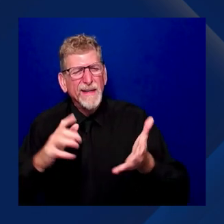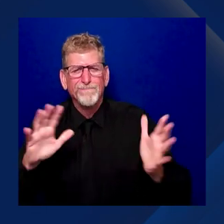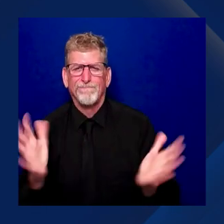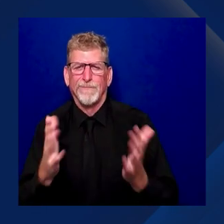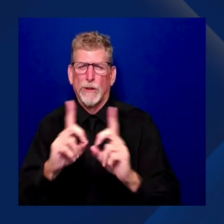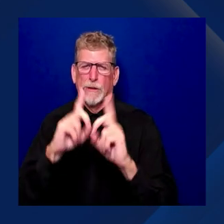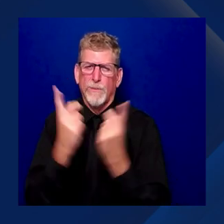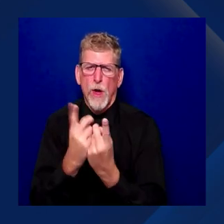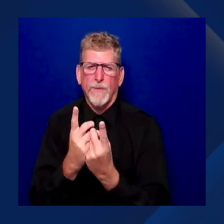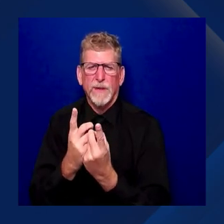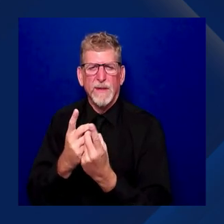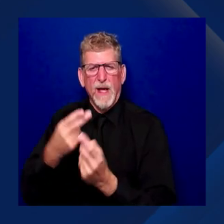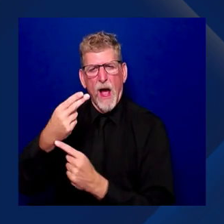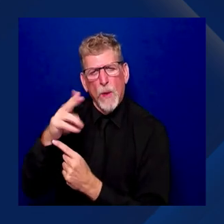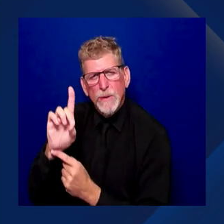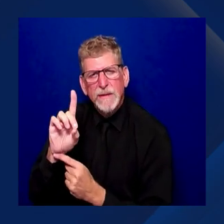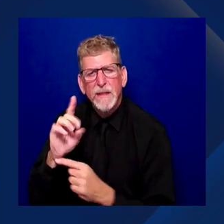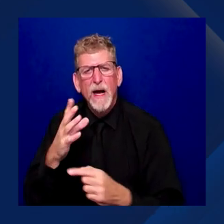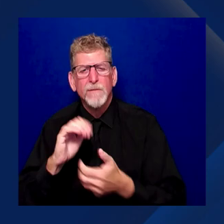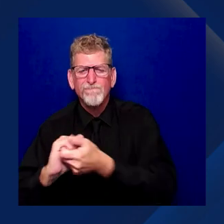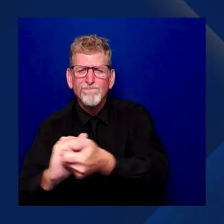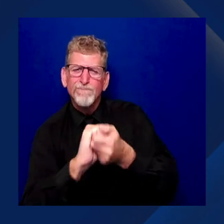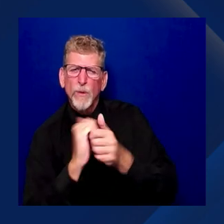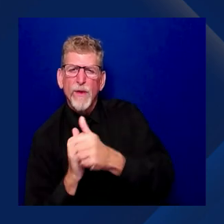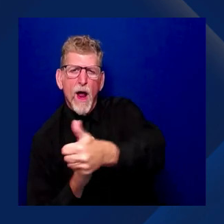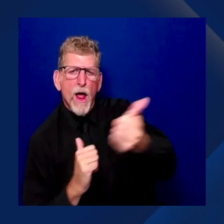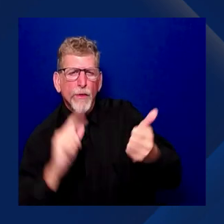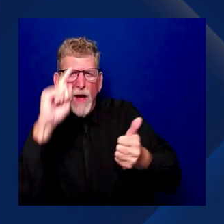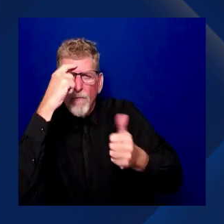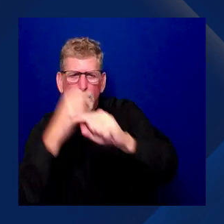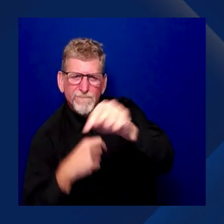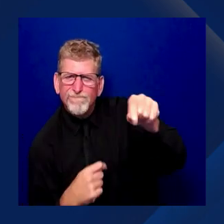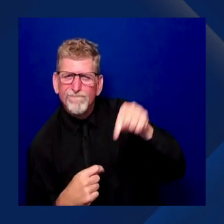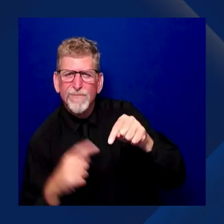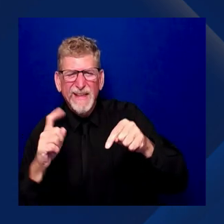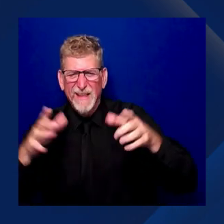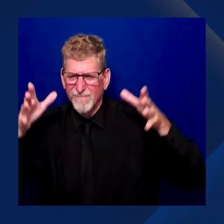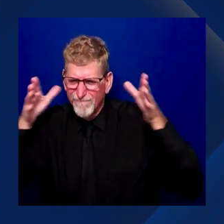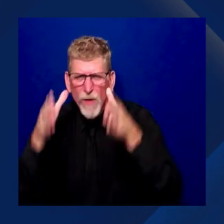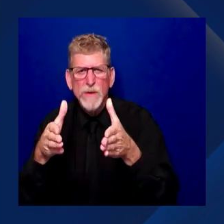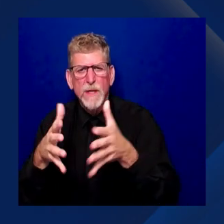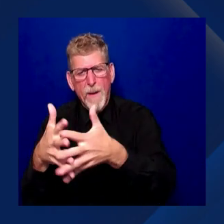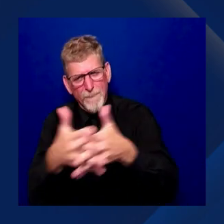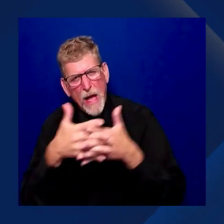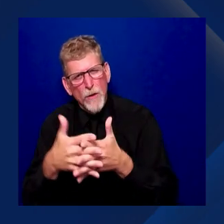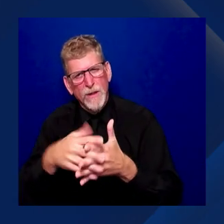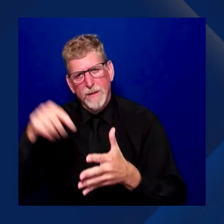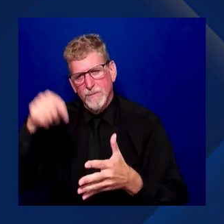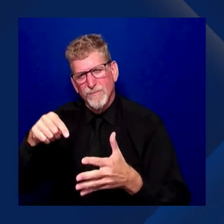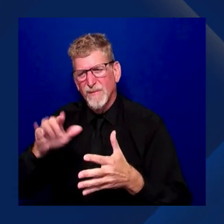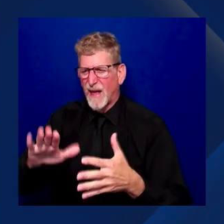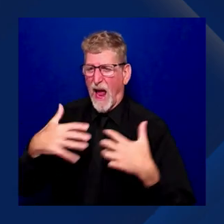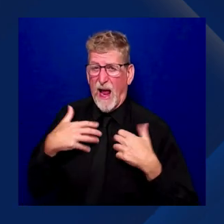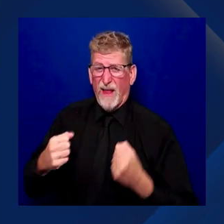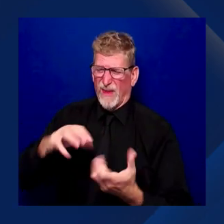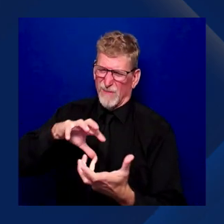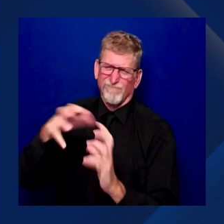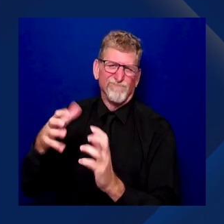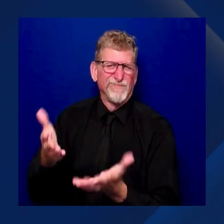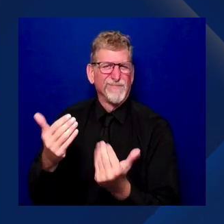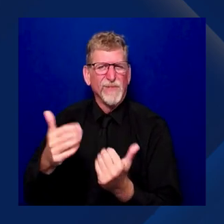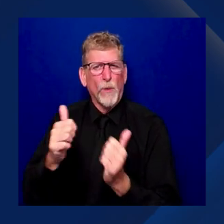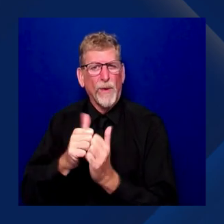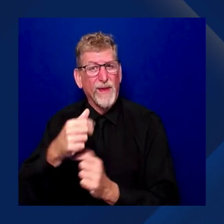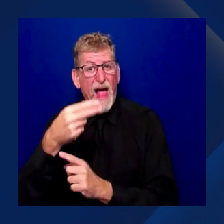government to address America's maternal health crisis. We are working with the Department of Health and Human Services to ensure